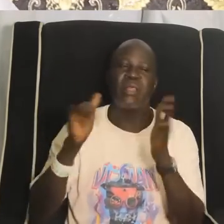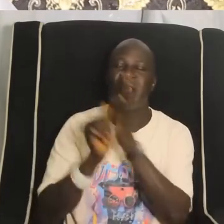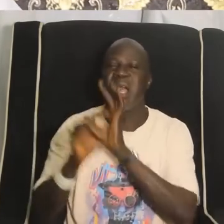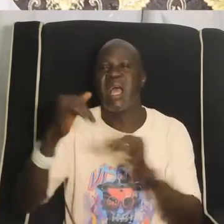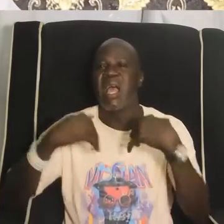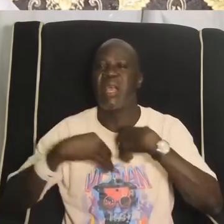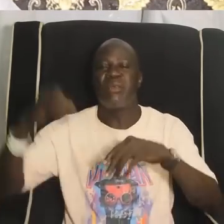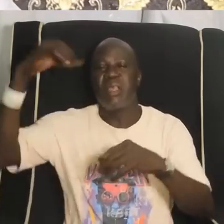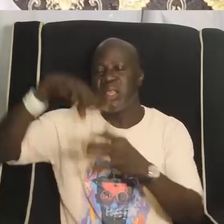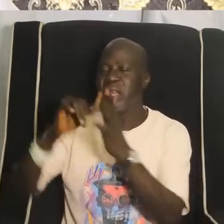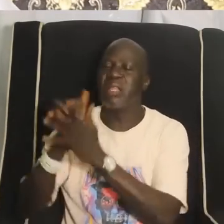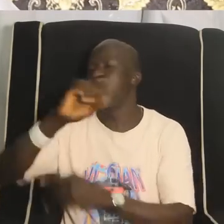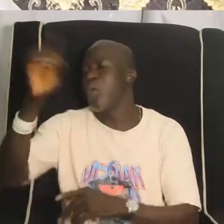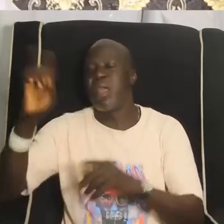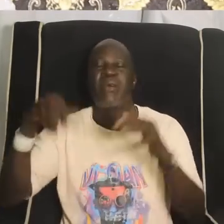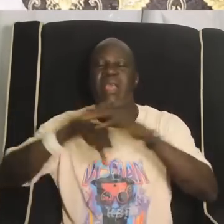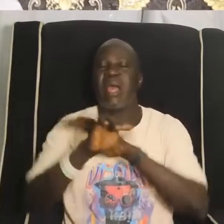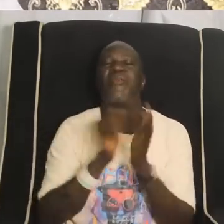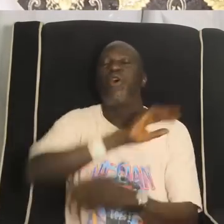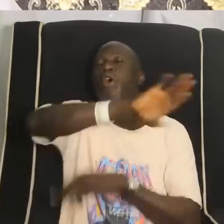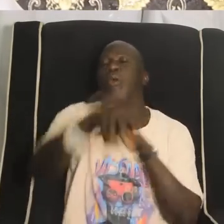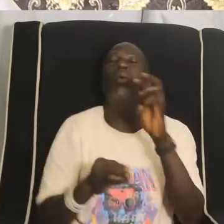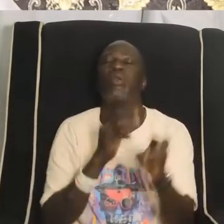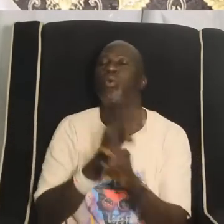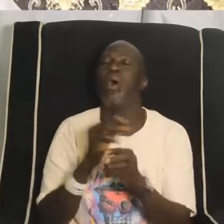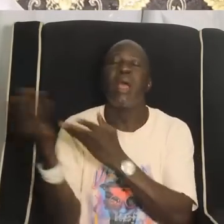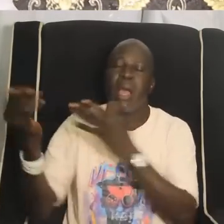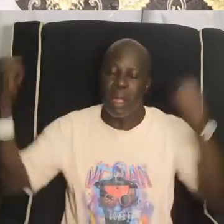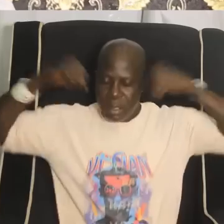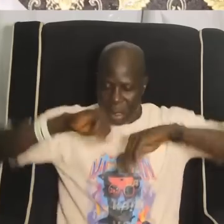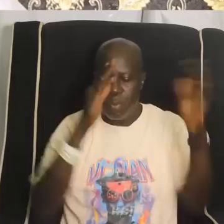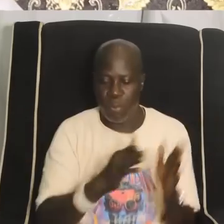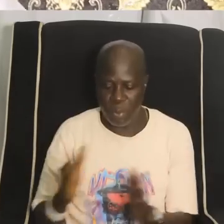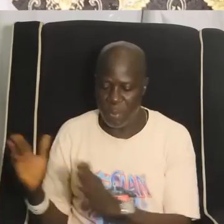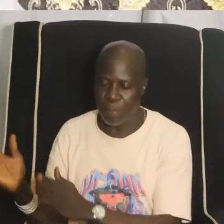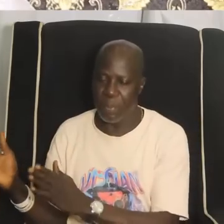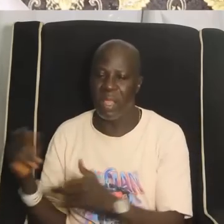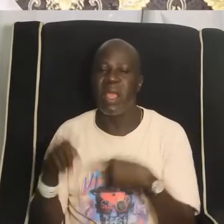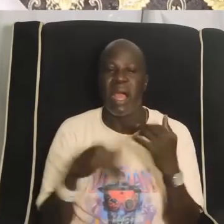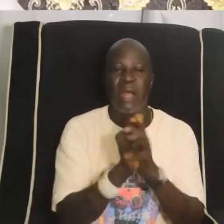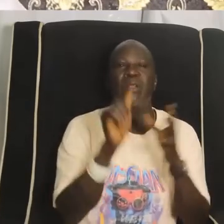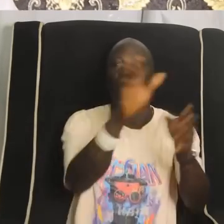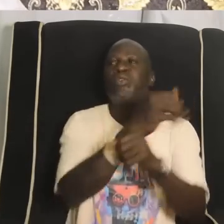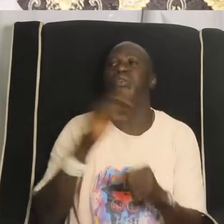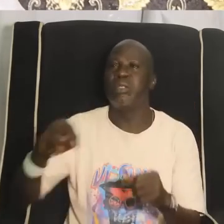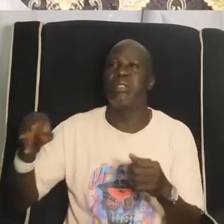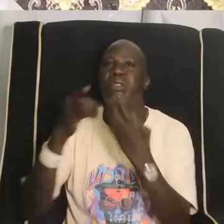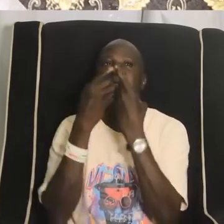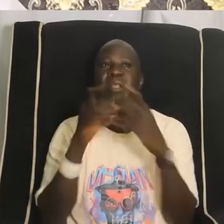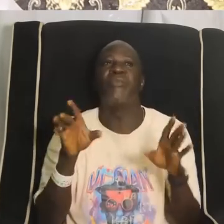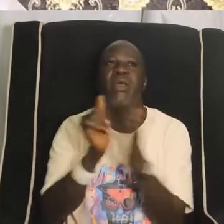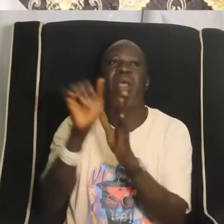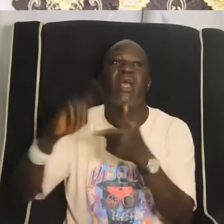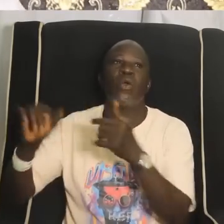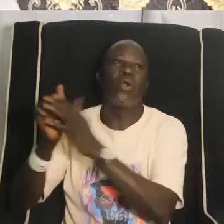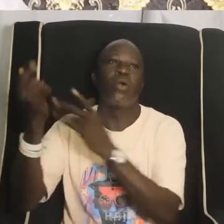can have the privilege. Wherever you live in the old world, let prepare for your first meet. Oh, need to see that. You need deliverance. Oh, but